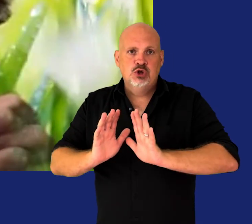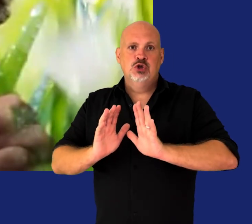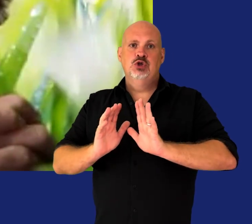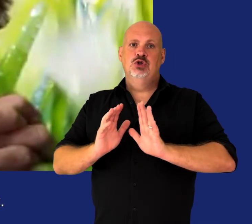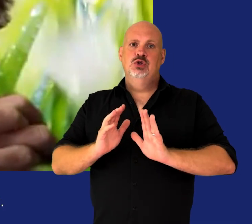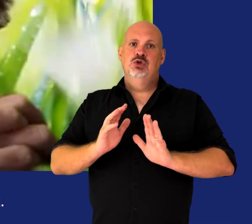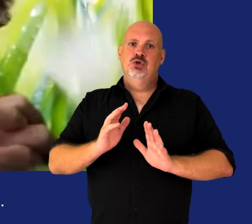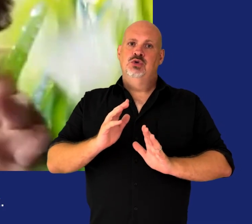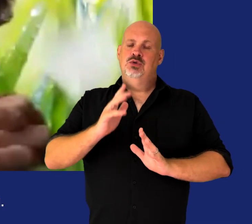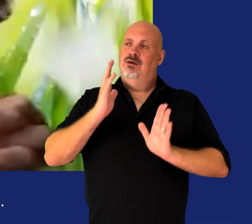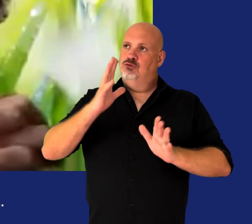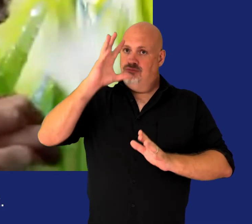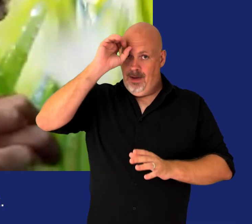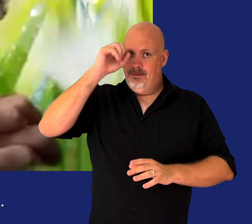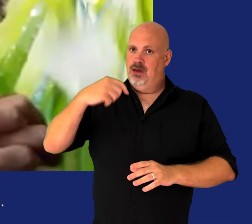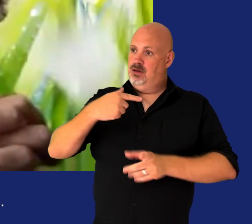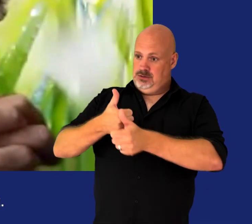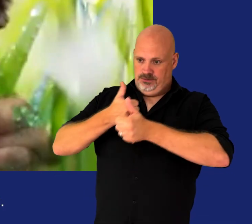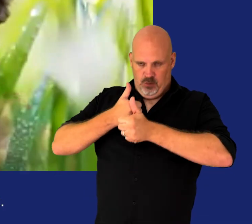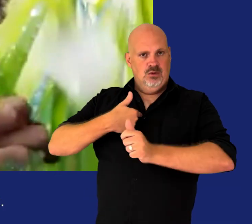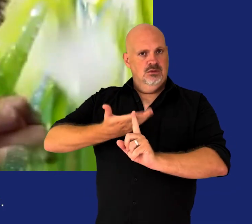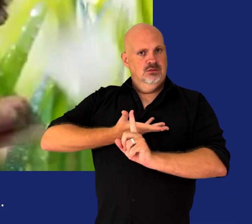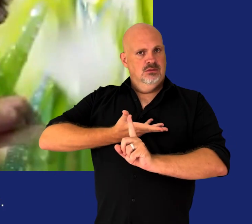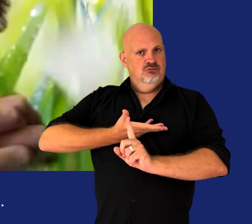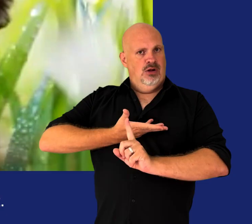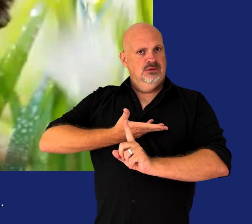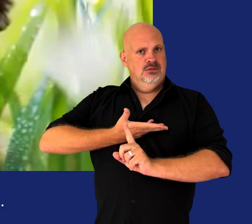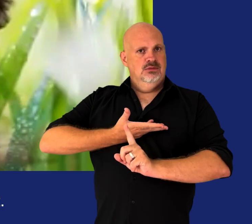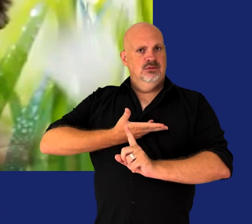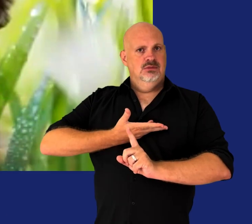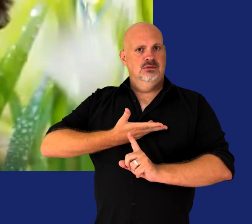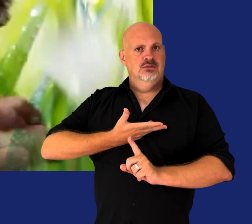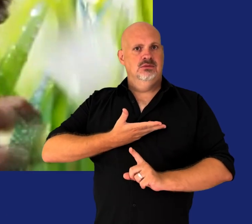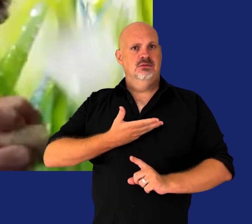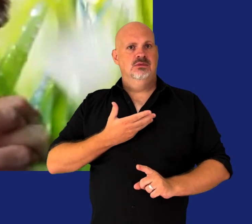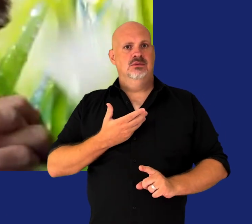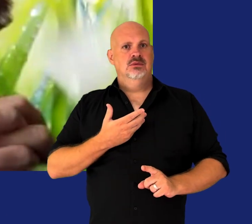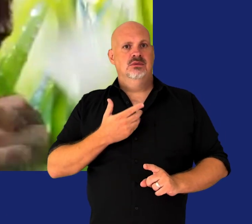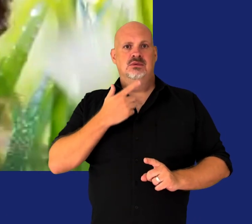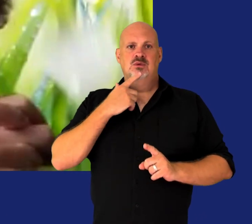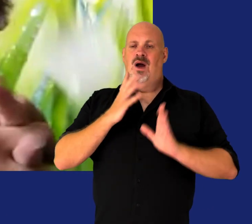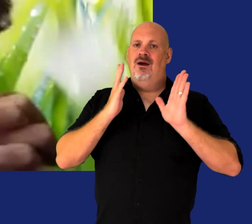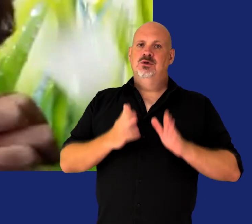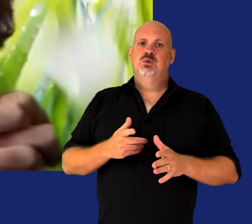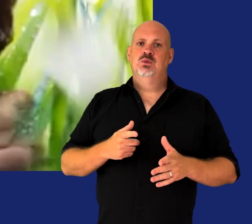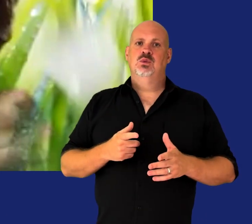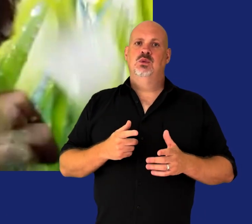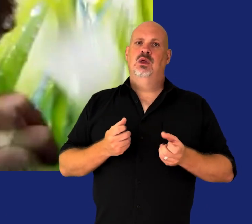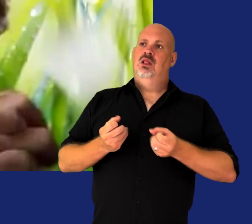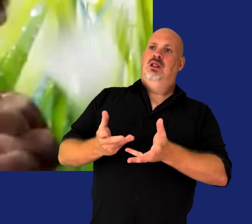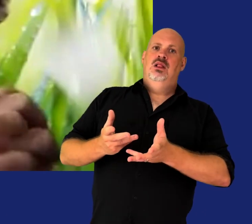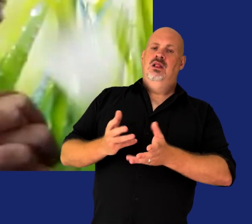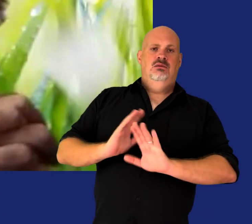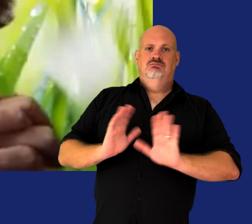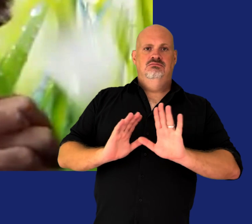forward and remember that you are entitled to this support. And I would say you just don't have